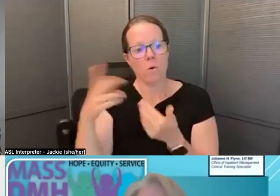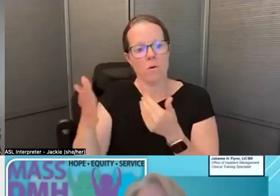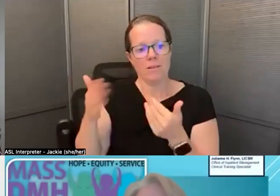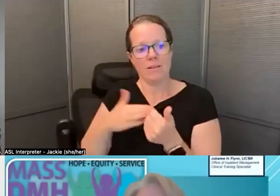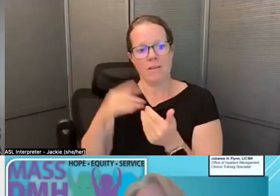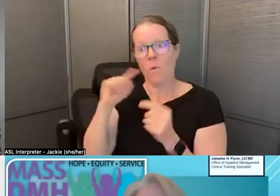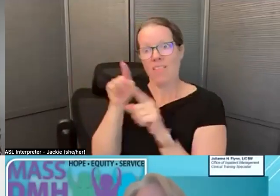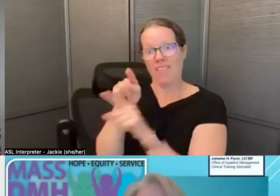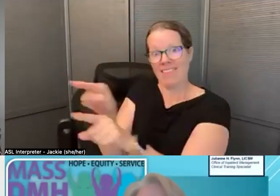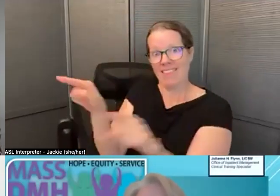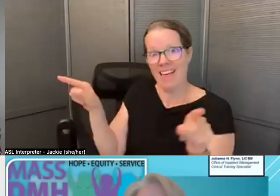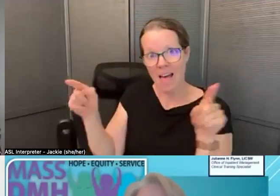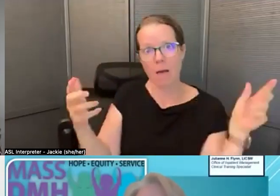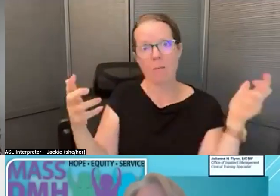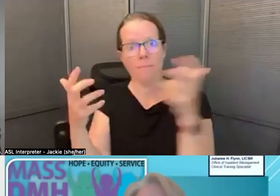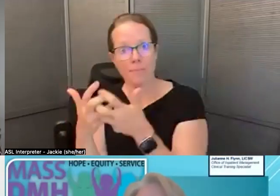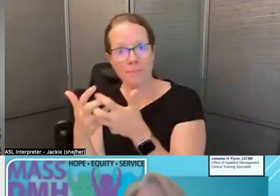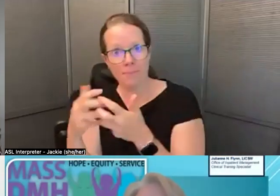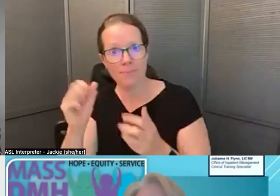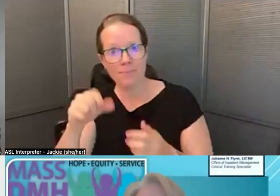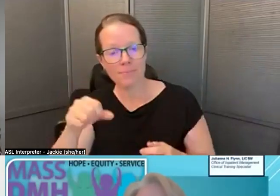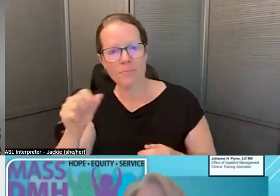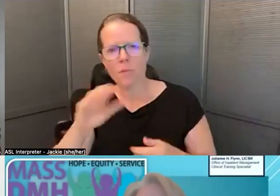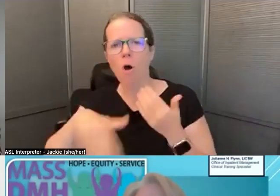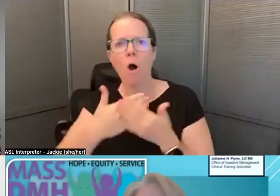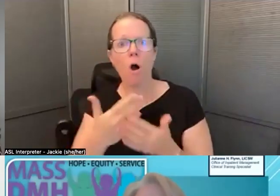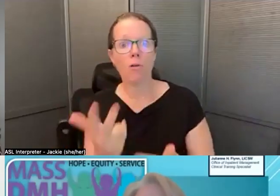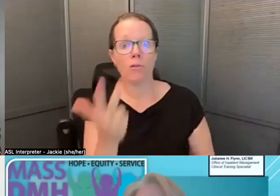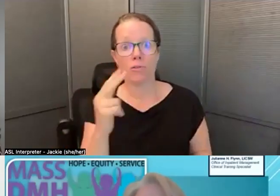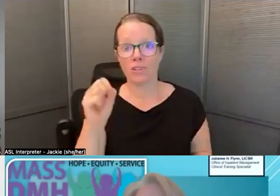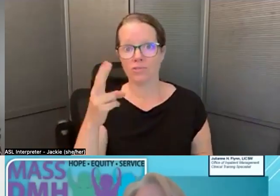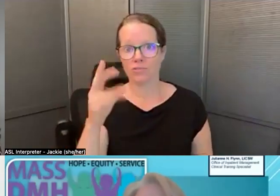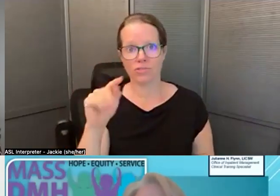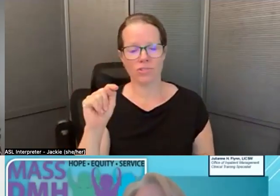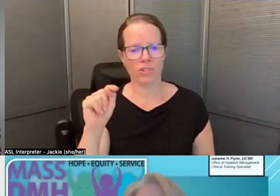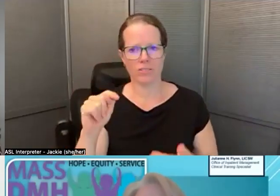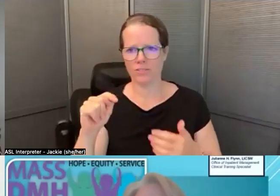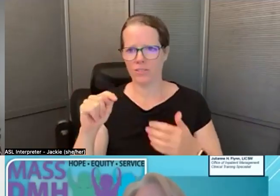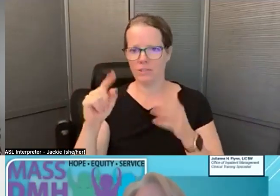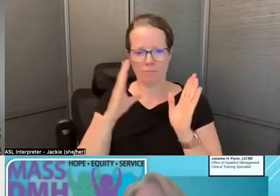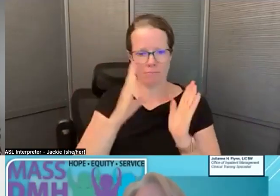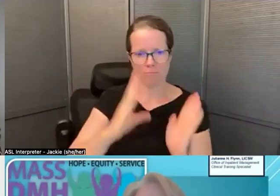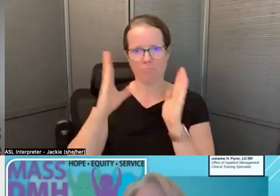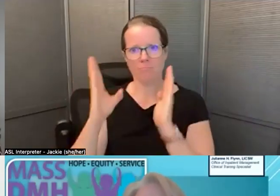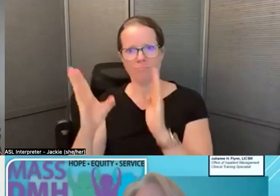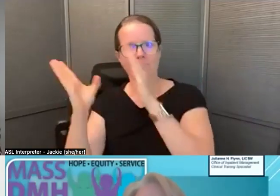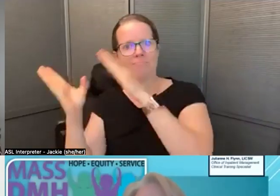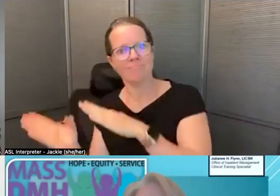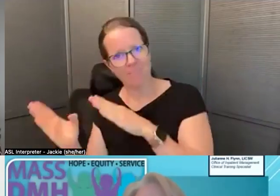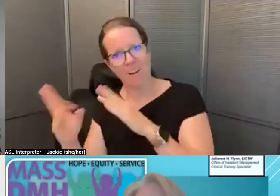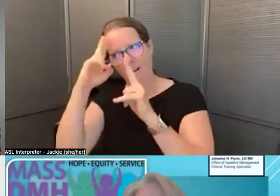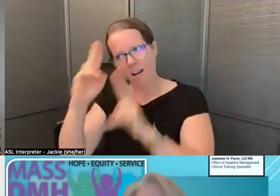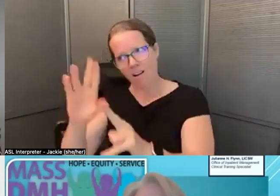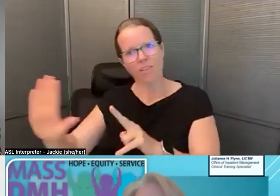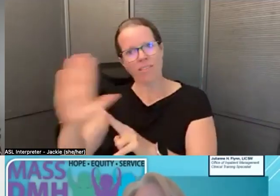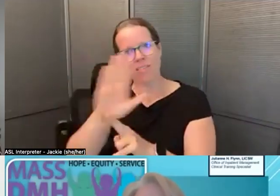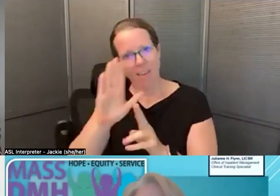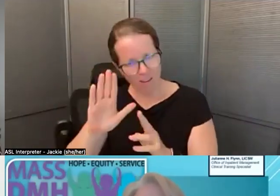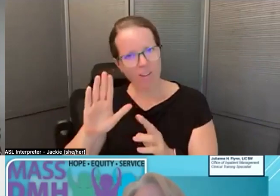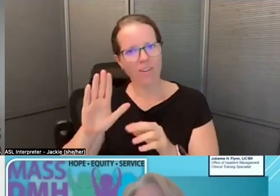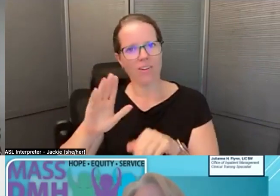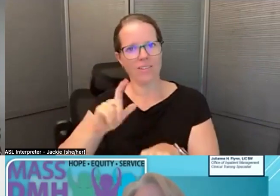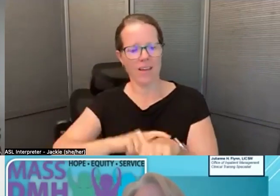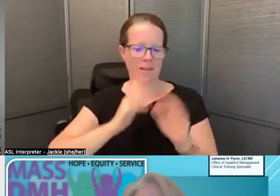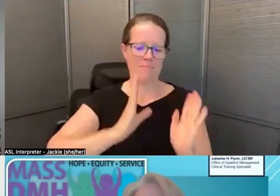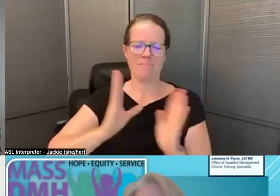shifts being trained, it was very helpful. The 11 to 7 shift didn't have to come in on their time when they're already tired, being up all night. So it